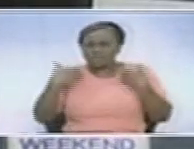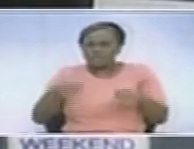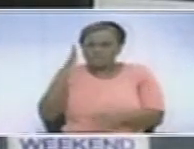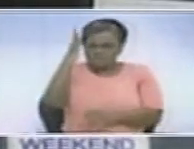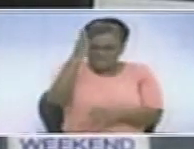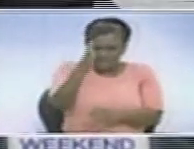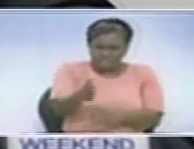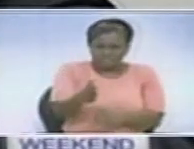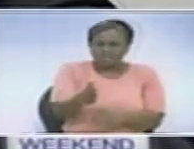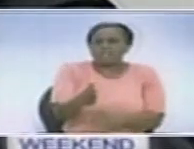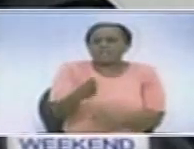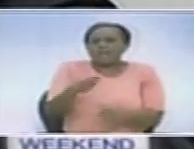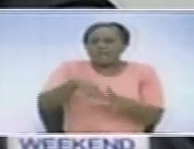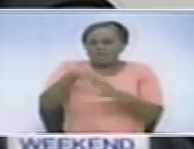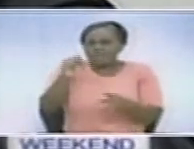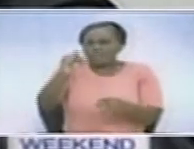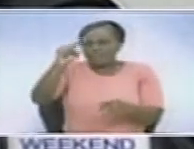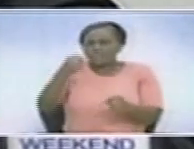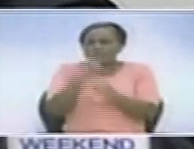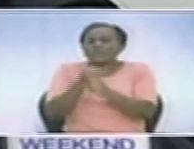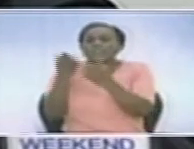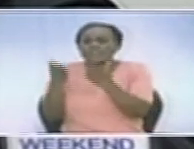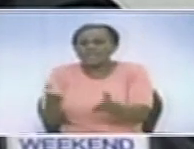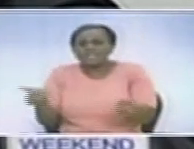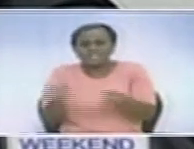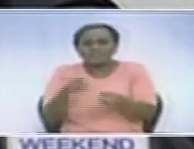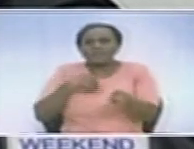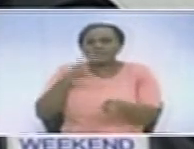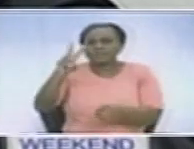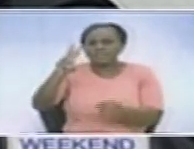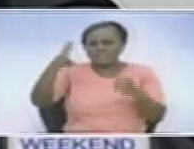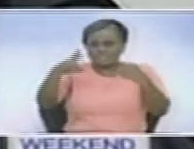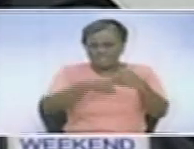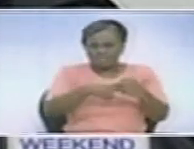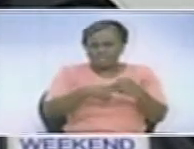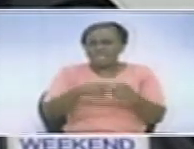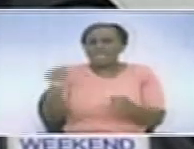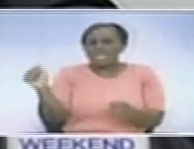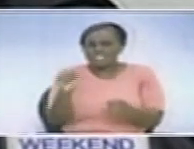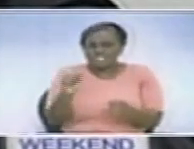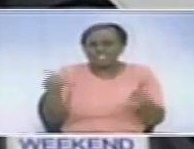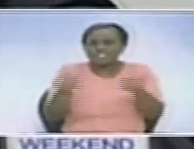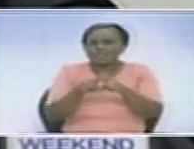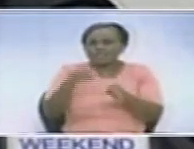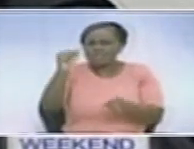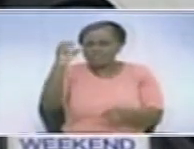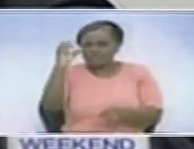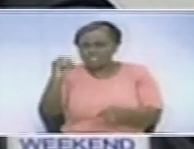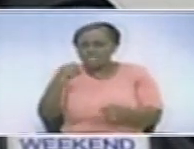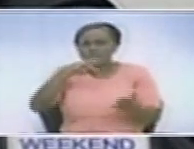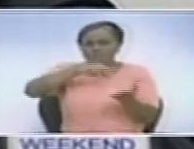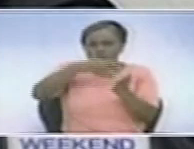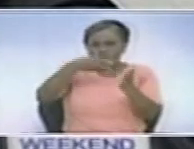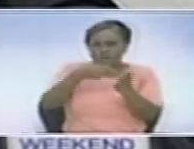the 5,000 staff who work there. We have 27 U.N. agencies. We have 50 U.N. programs and offices